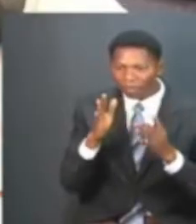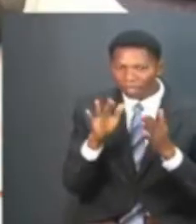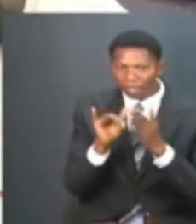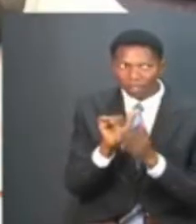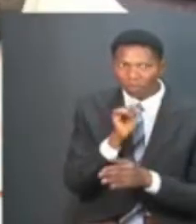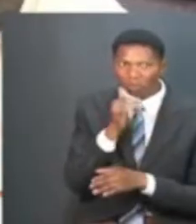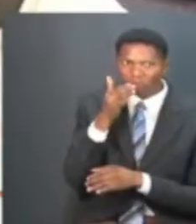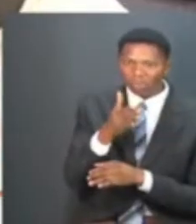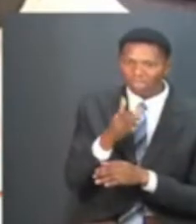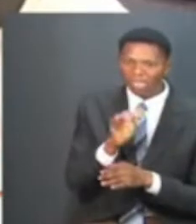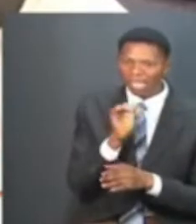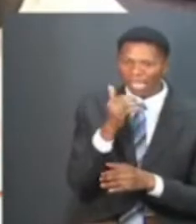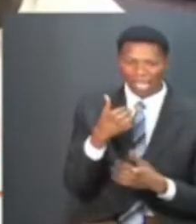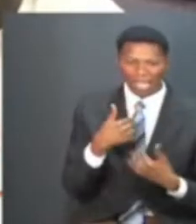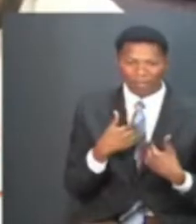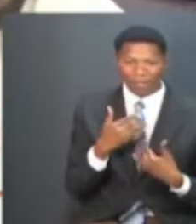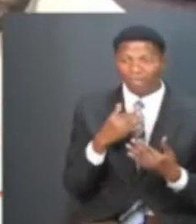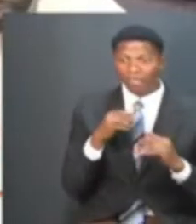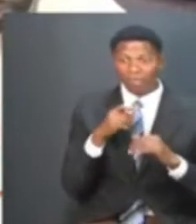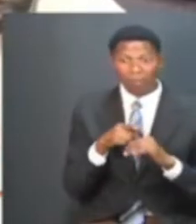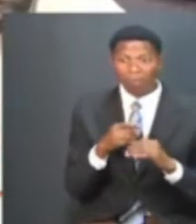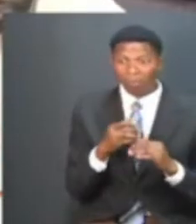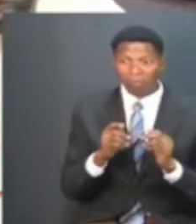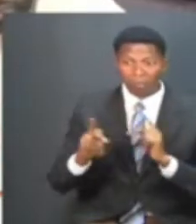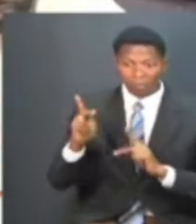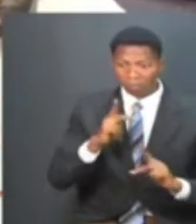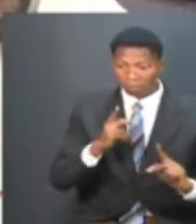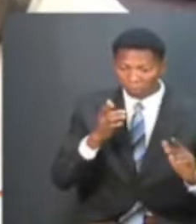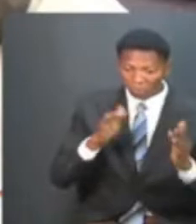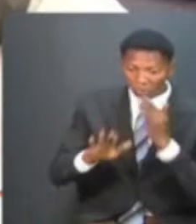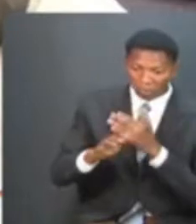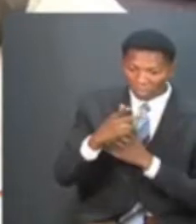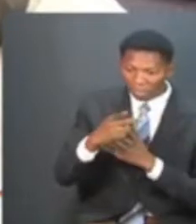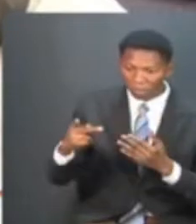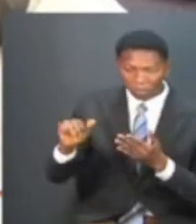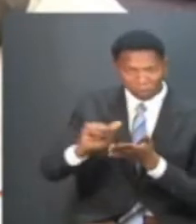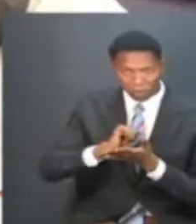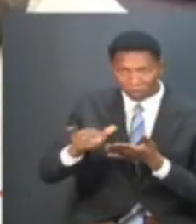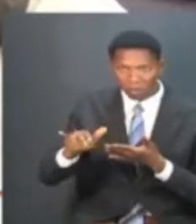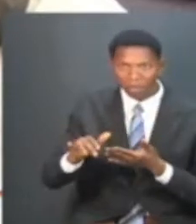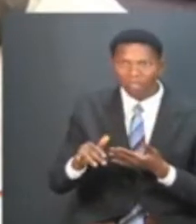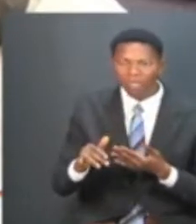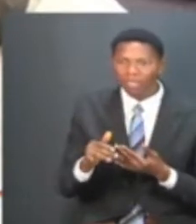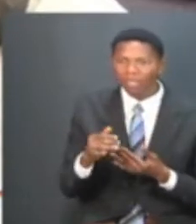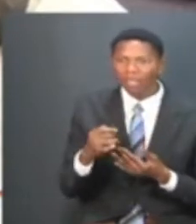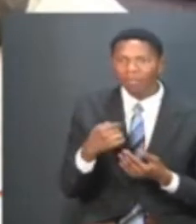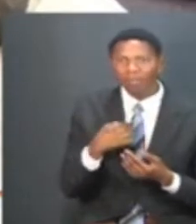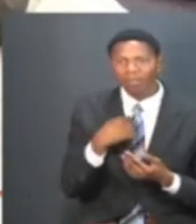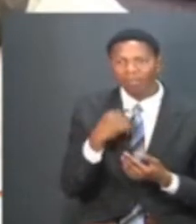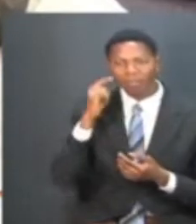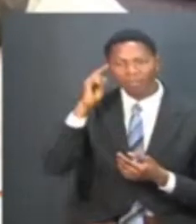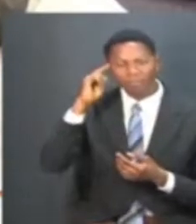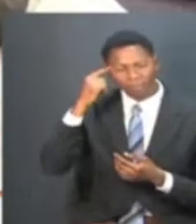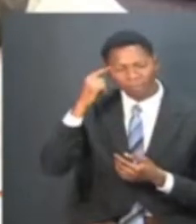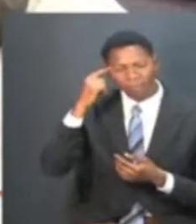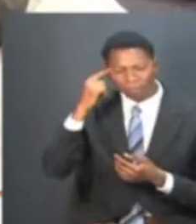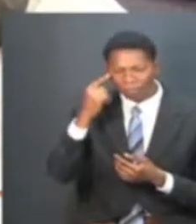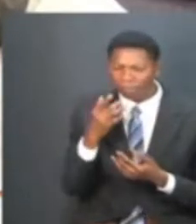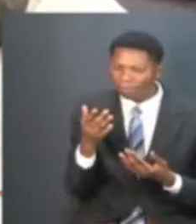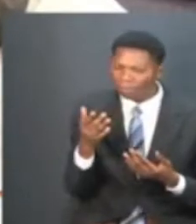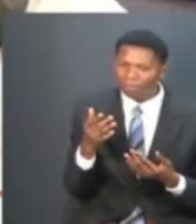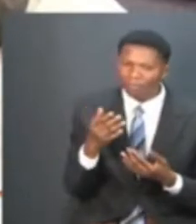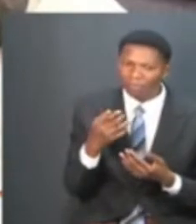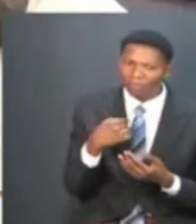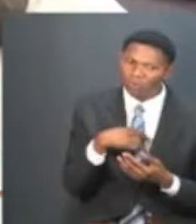and eventually leads to loss of lives, loss of properties. I think it's high time we draw